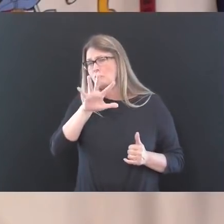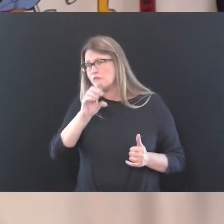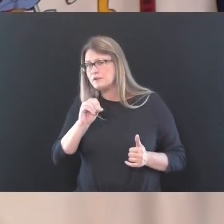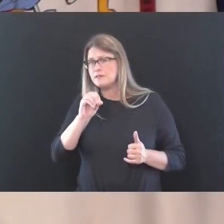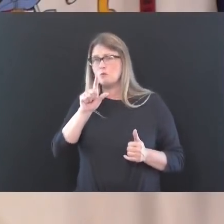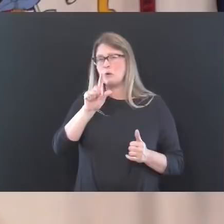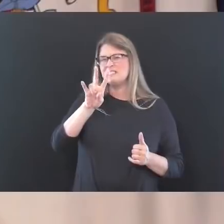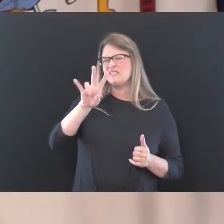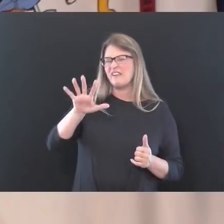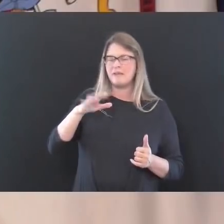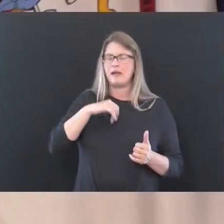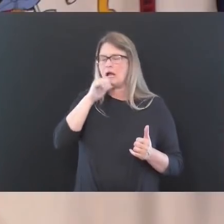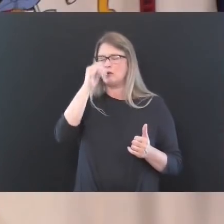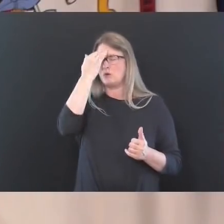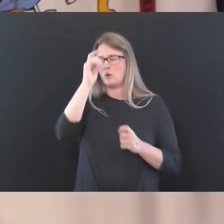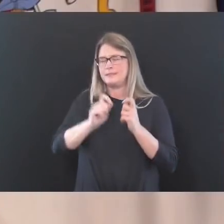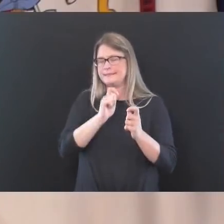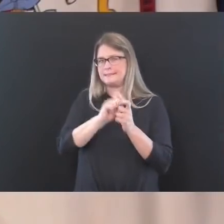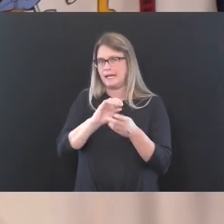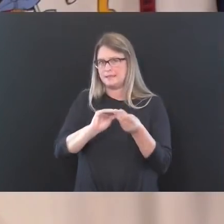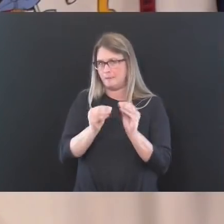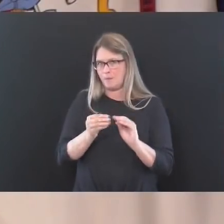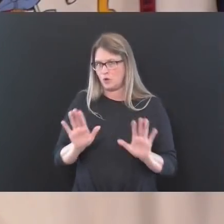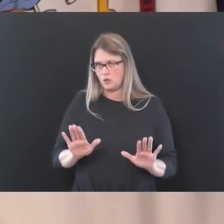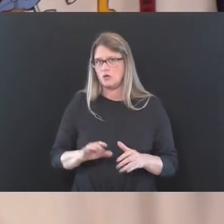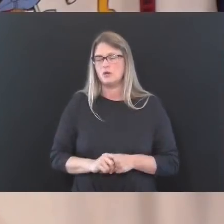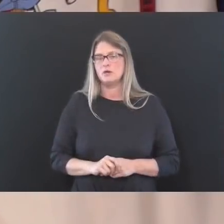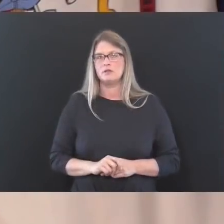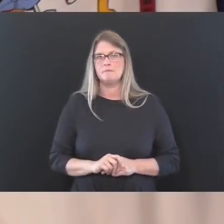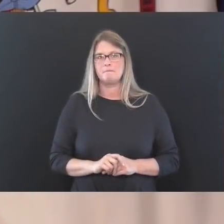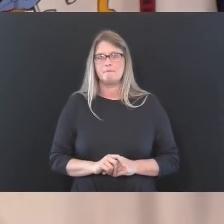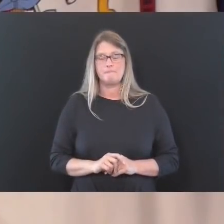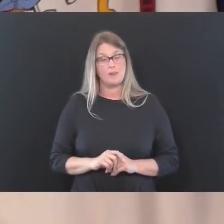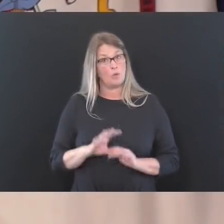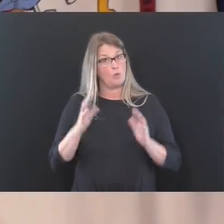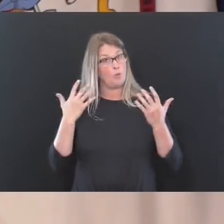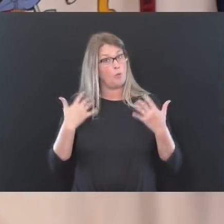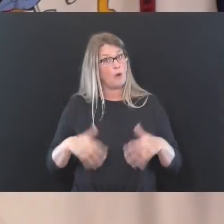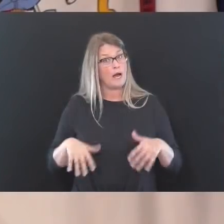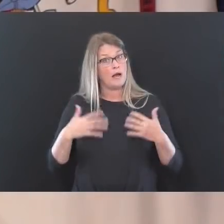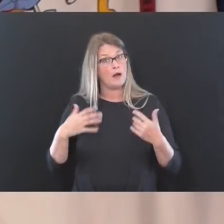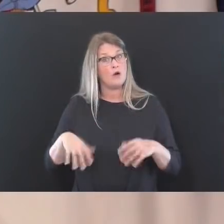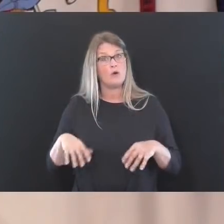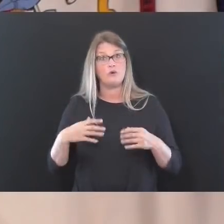175. I can't recall exactly the number. Can you just imagine